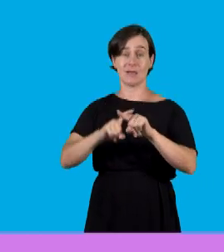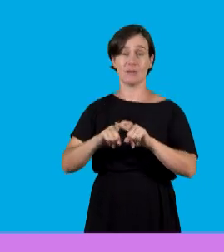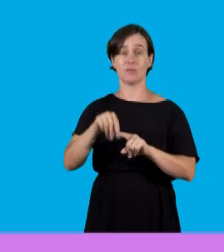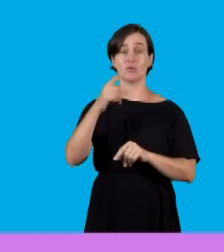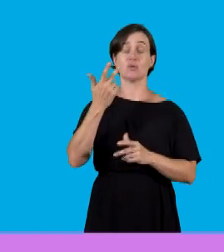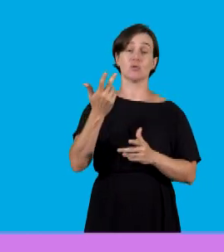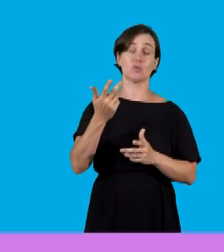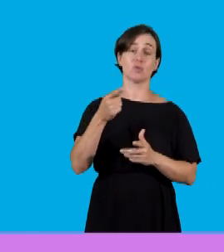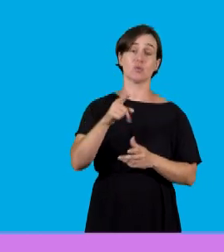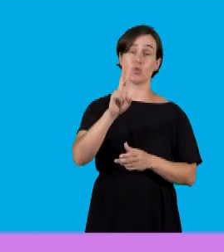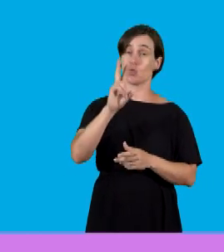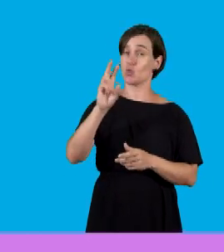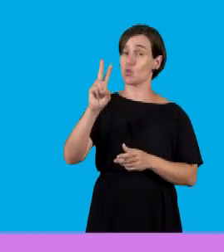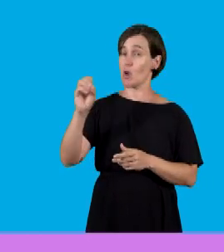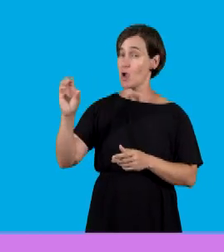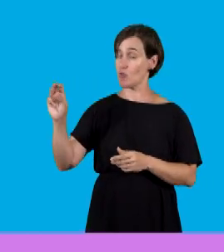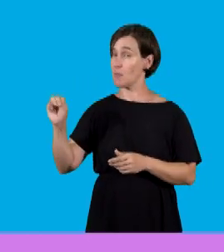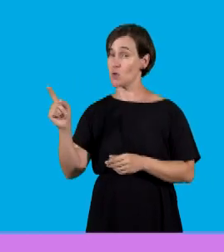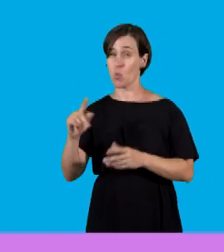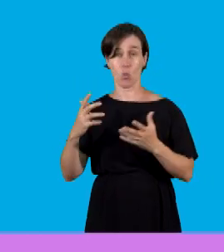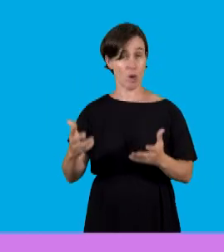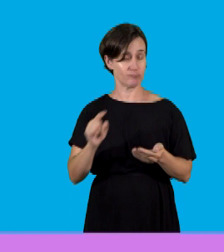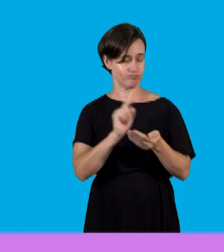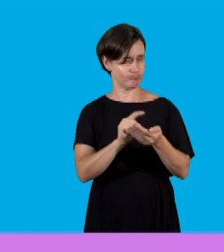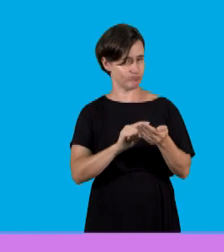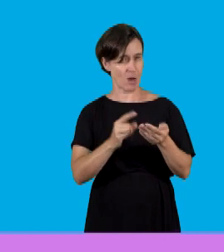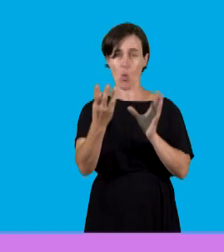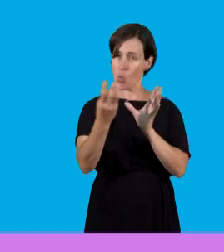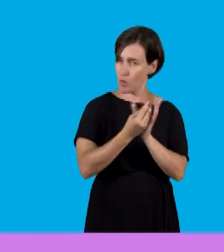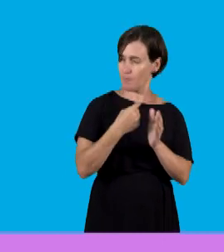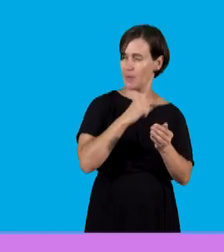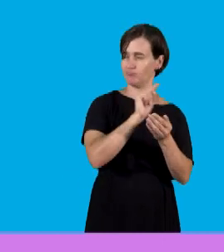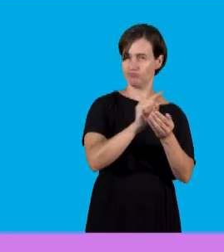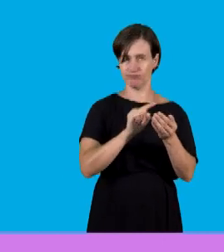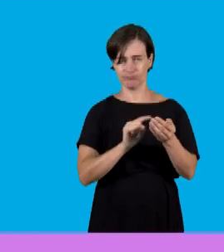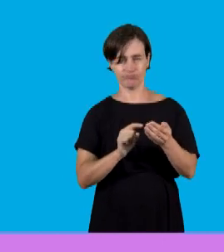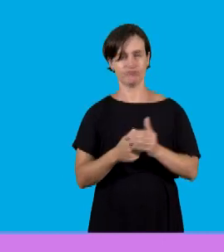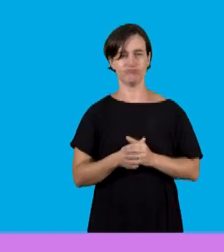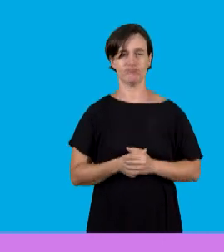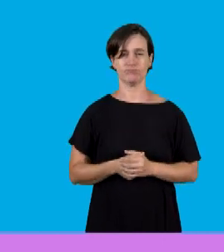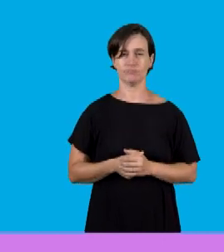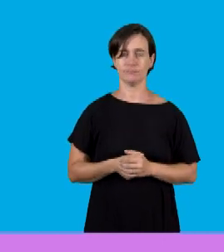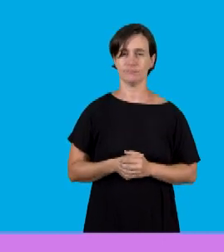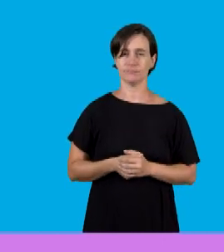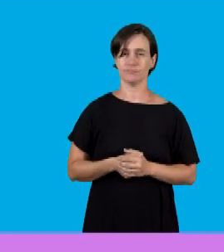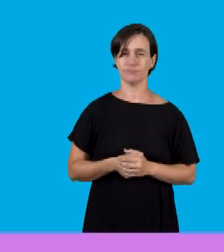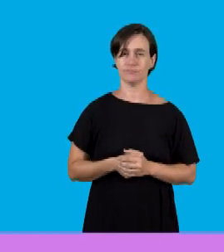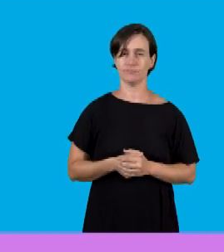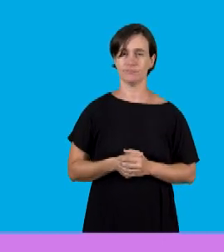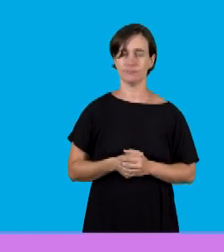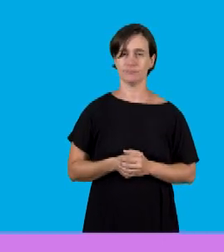what is 92 rand, 99 cent multiplied by 200? Let's do it together. 92 rand, 99 cent multiplied